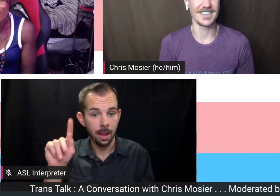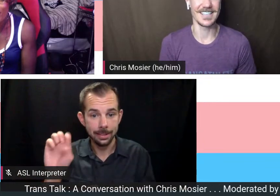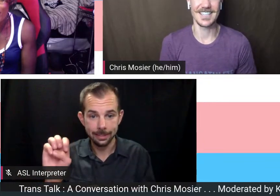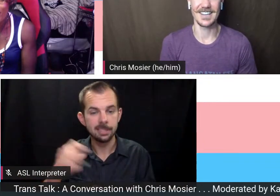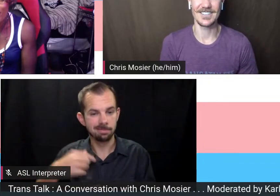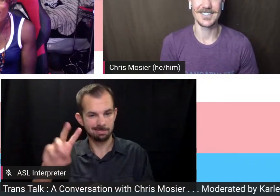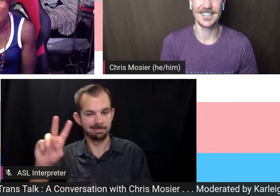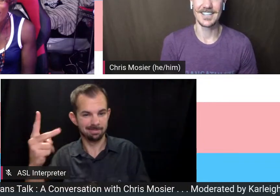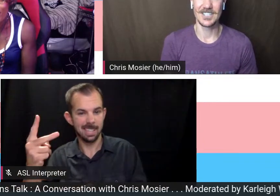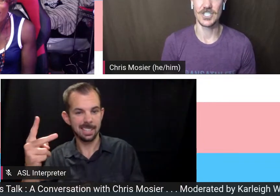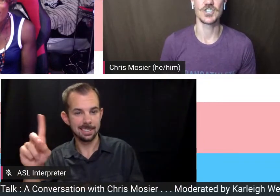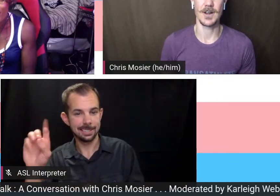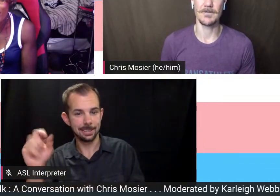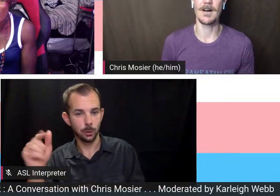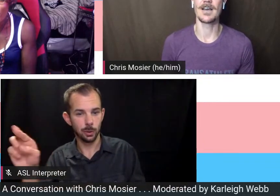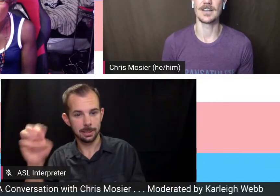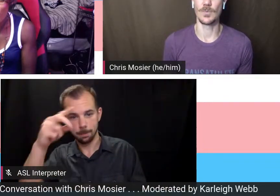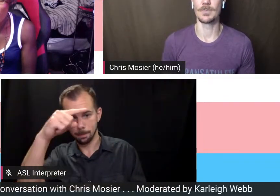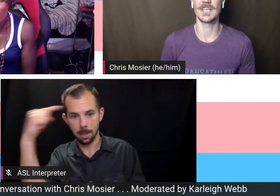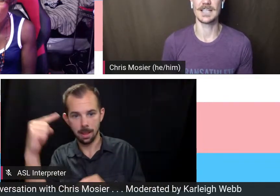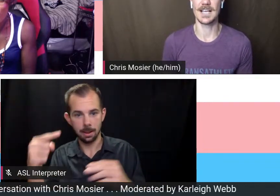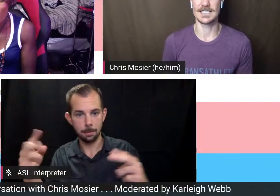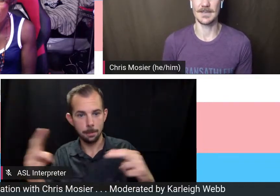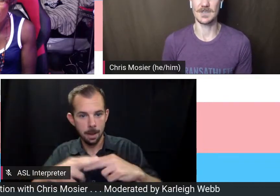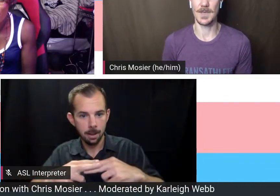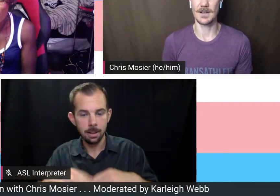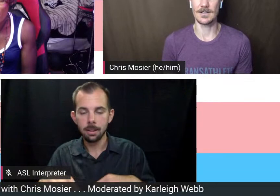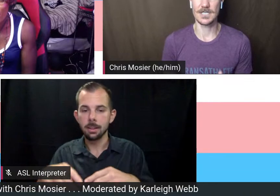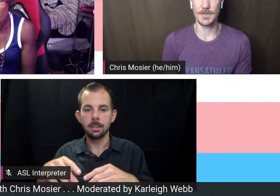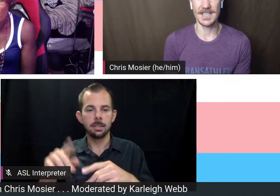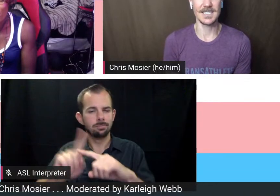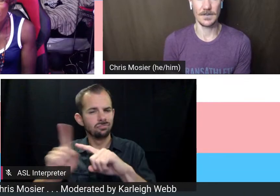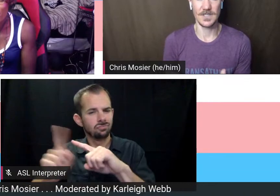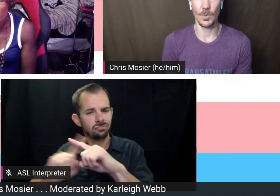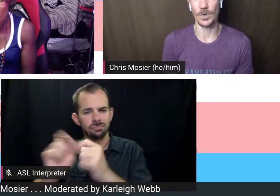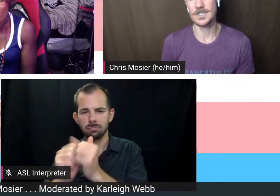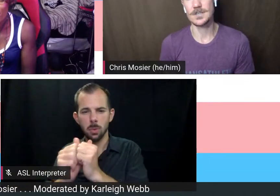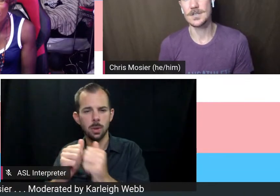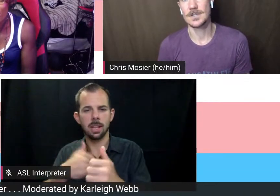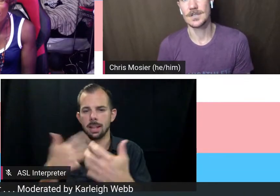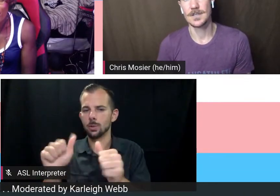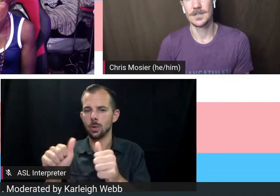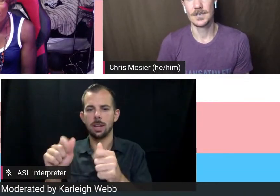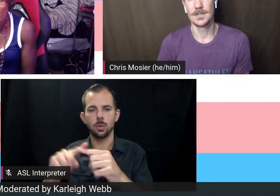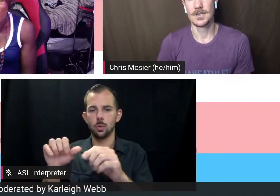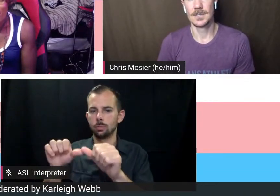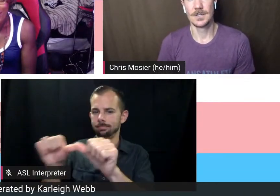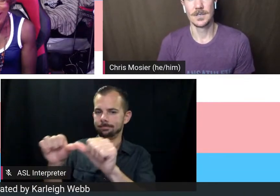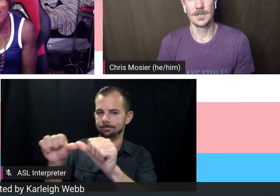extracurricular activities that I could, just to try to find and replicate that safe space of sport.